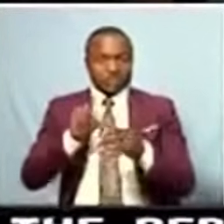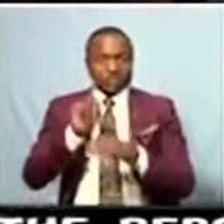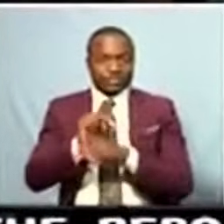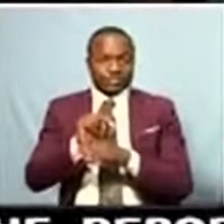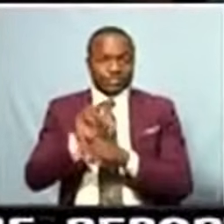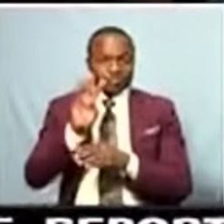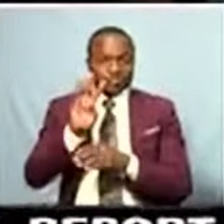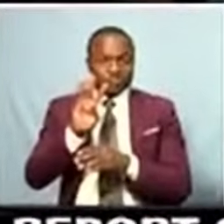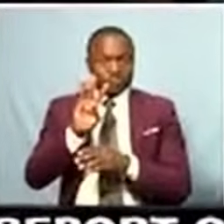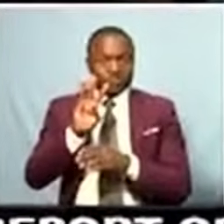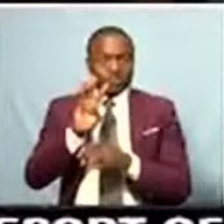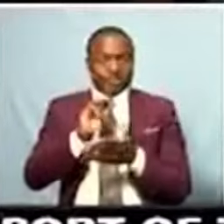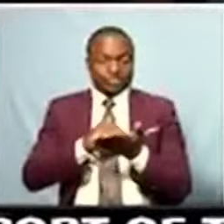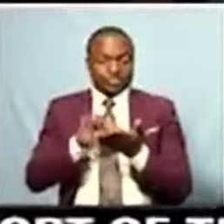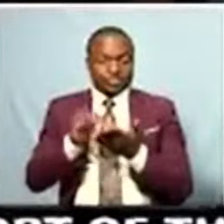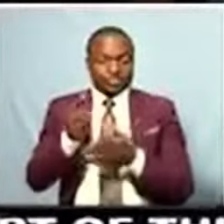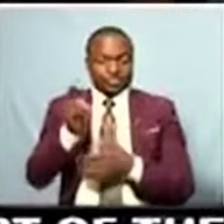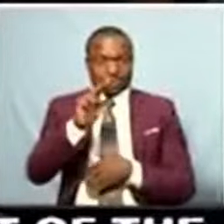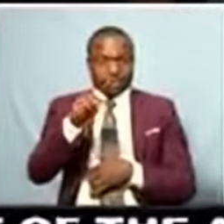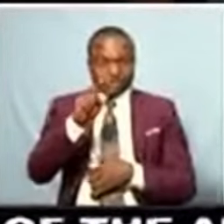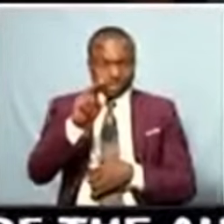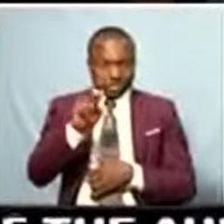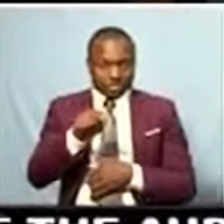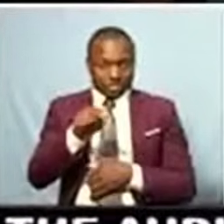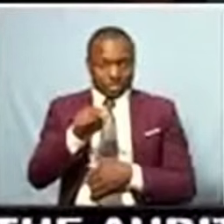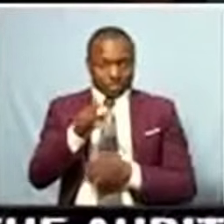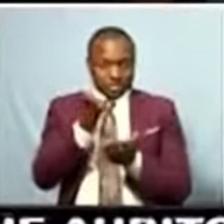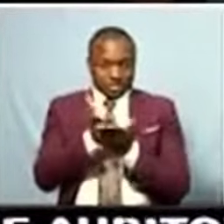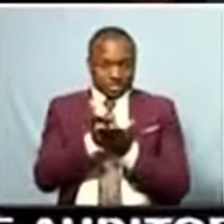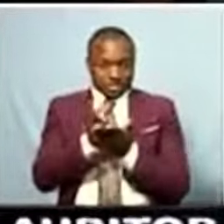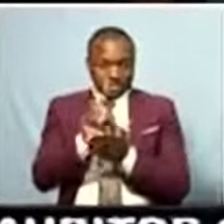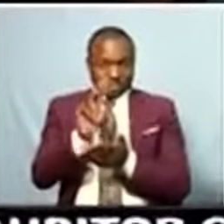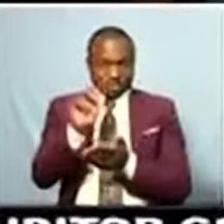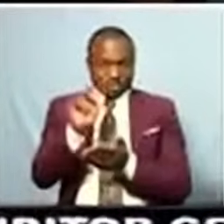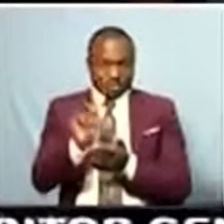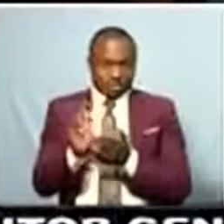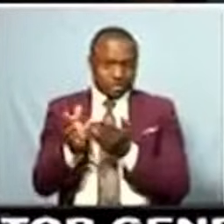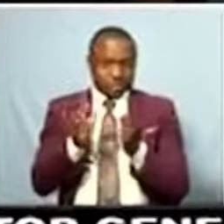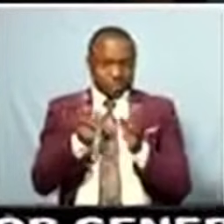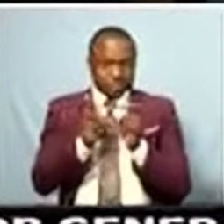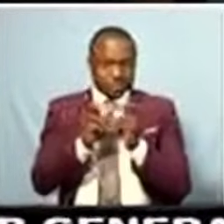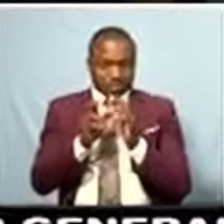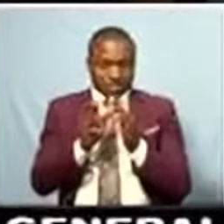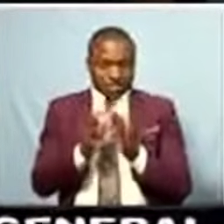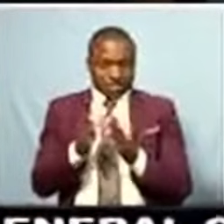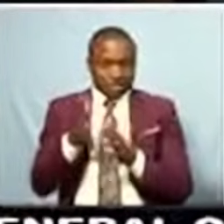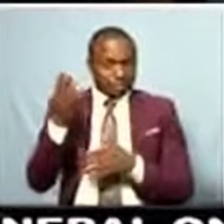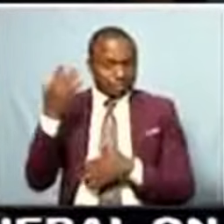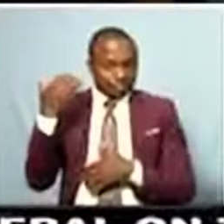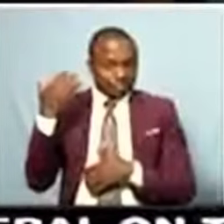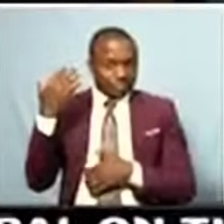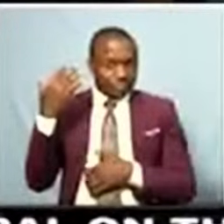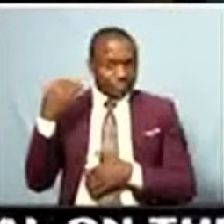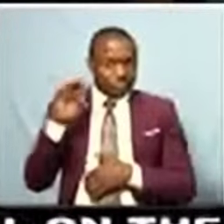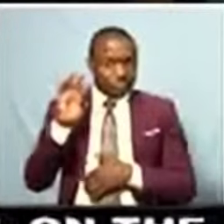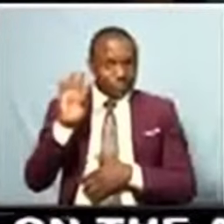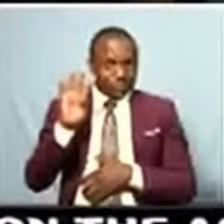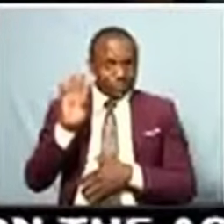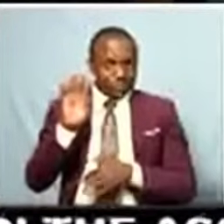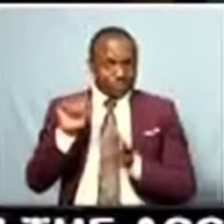million. The claim for VAT refund was raised by the contractor as far back as 4th